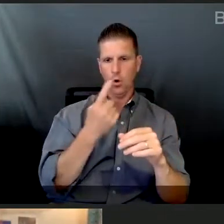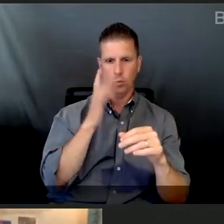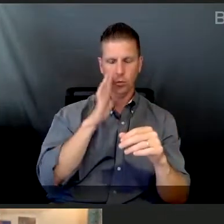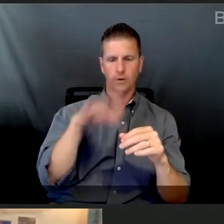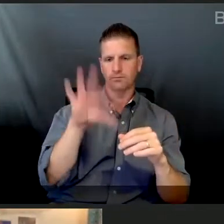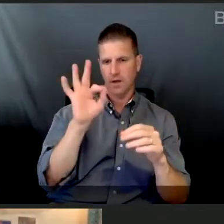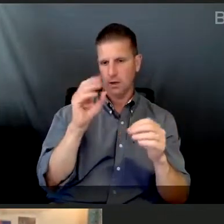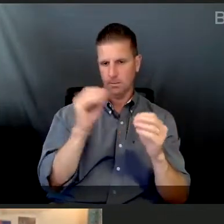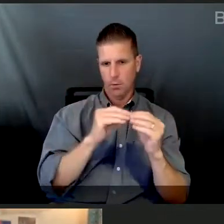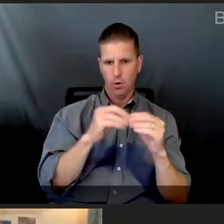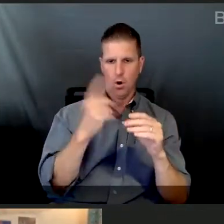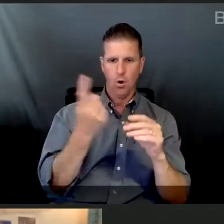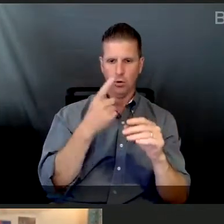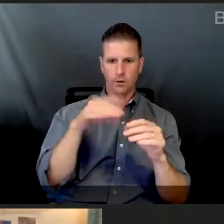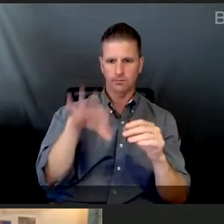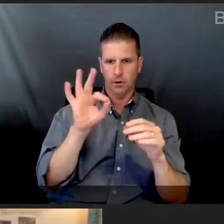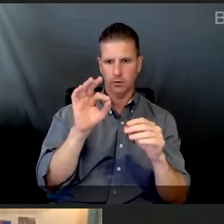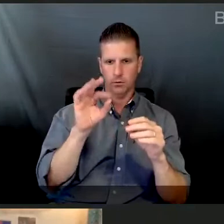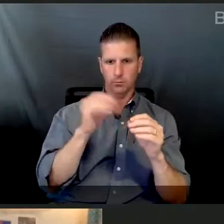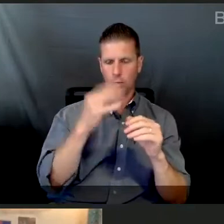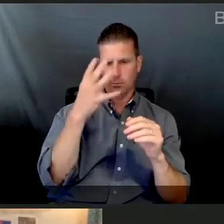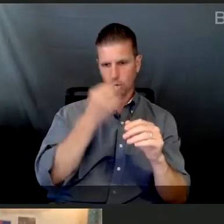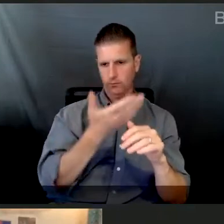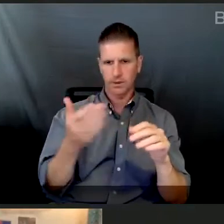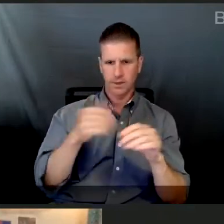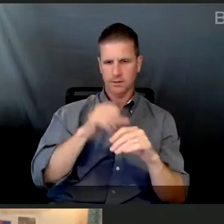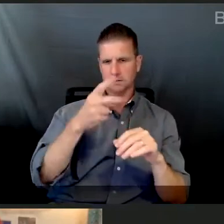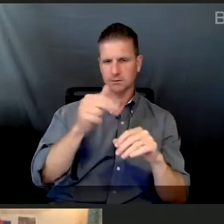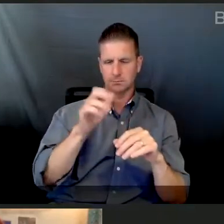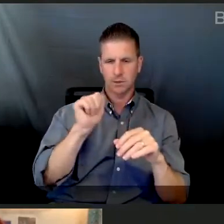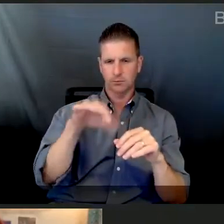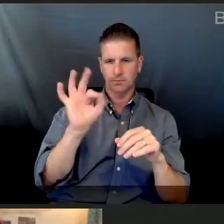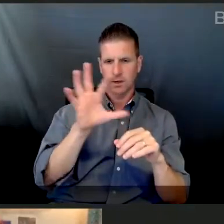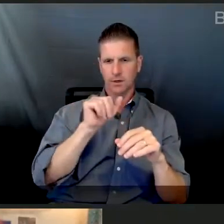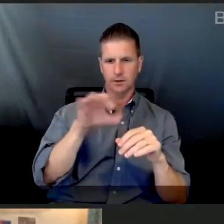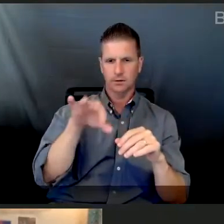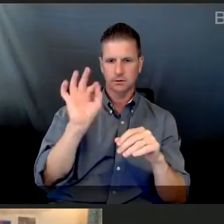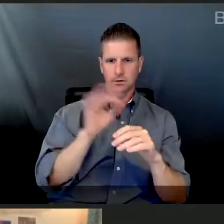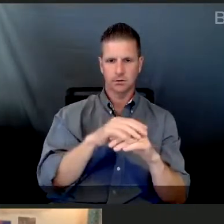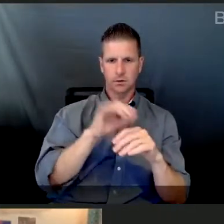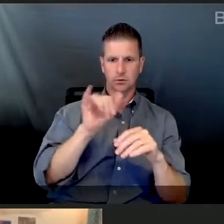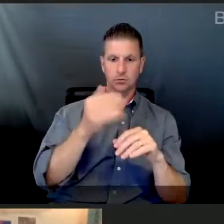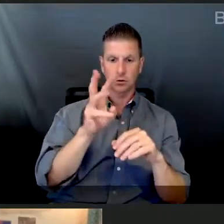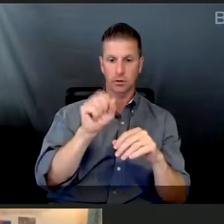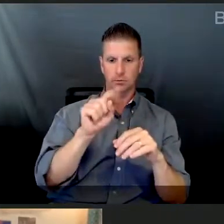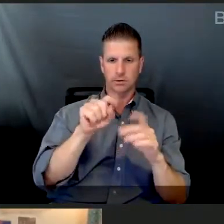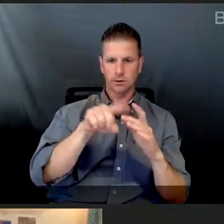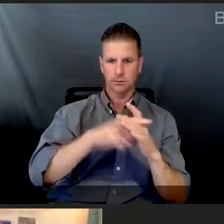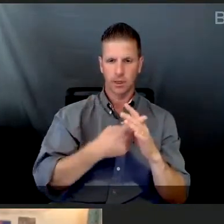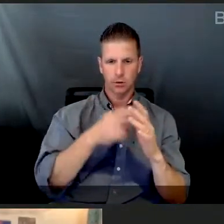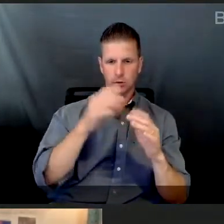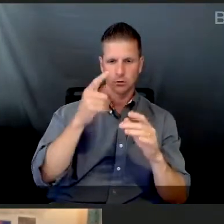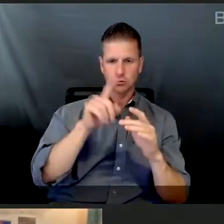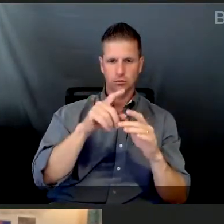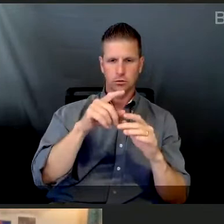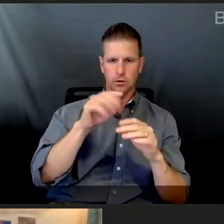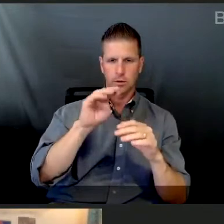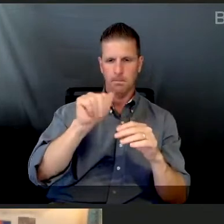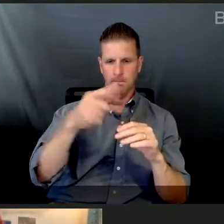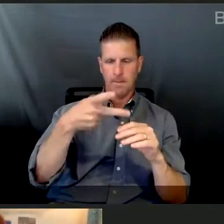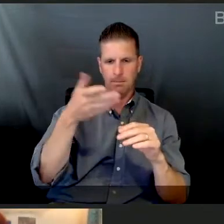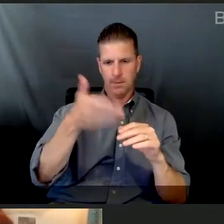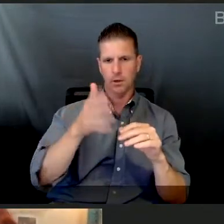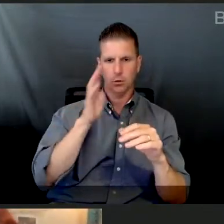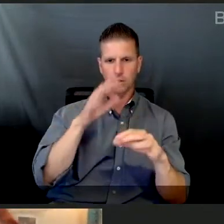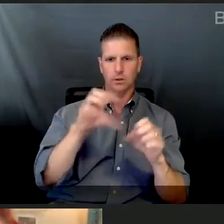more and always be finding more beautiful things in space that we can find and discover. JWST has begun to start trying to map this, but it would